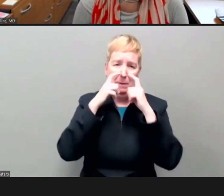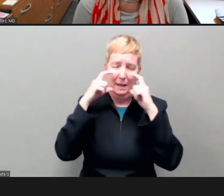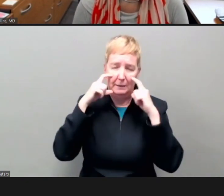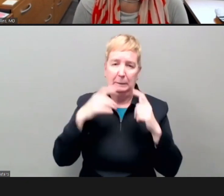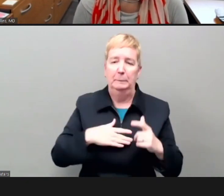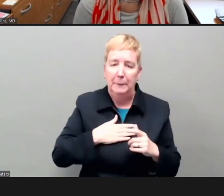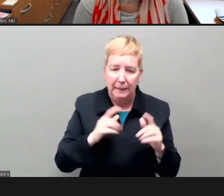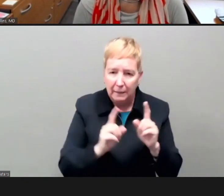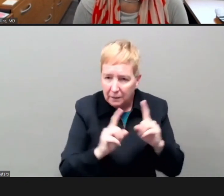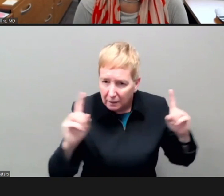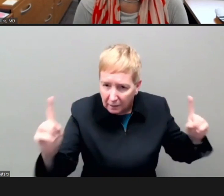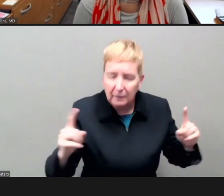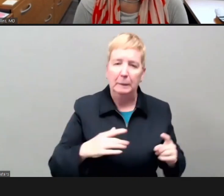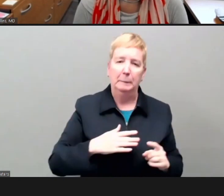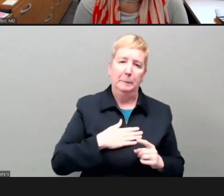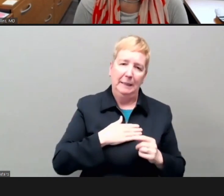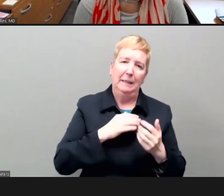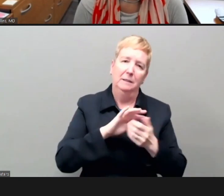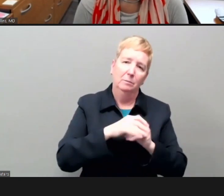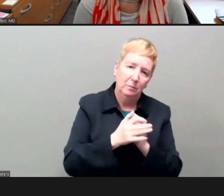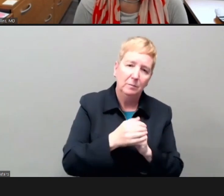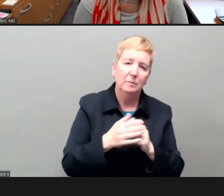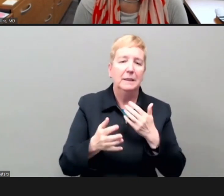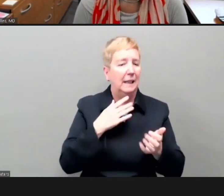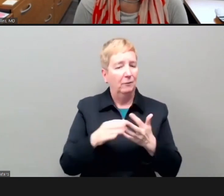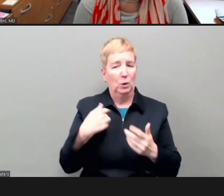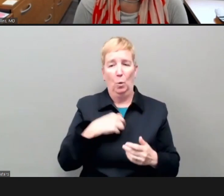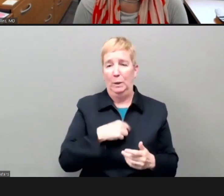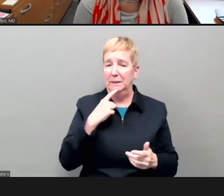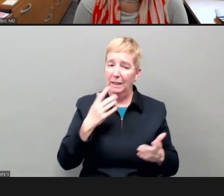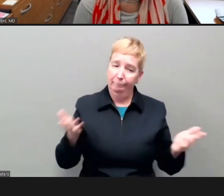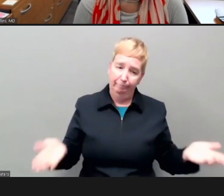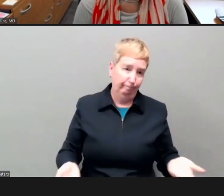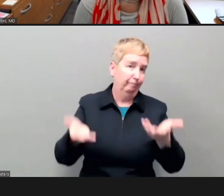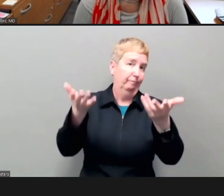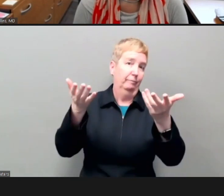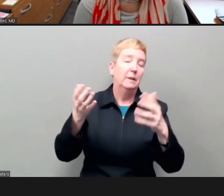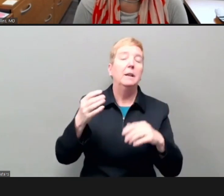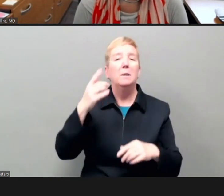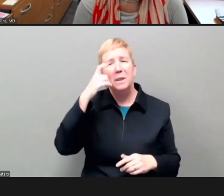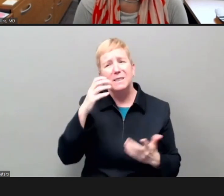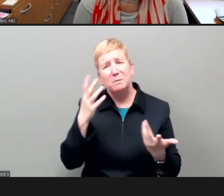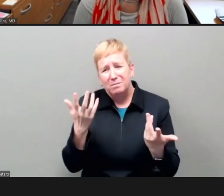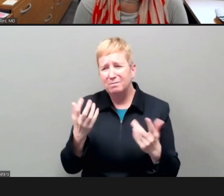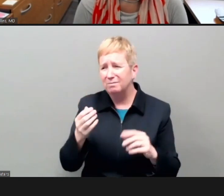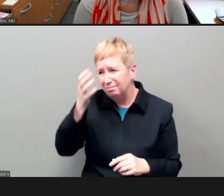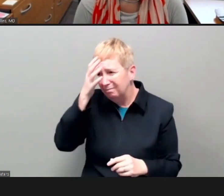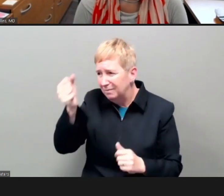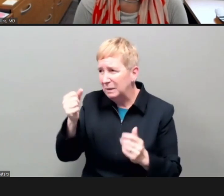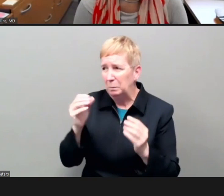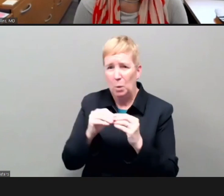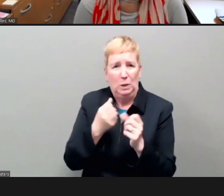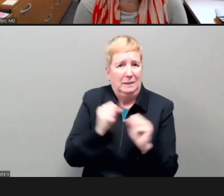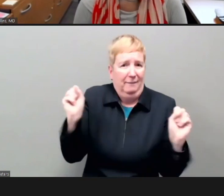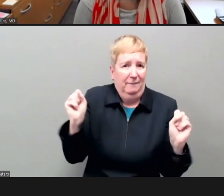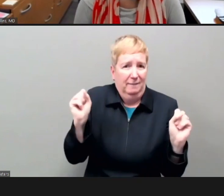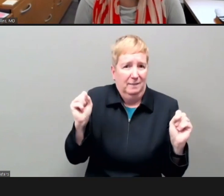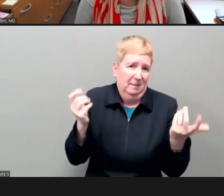those things, even though we've made this announcement, because it's a much better public health practice than not doing it.